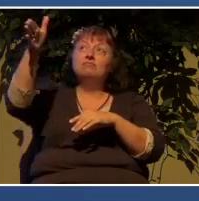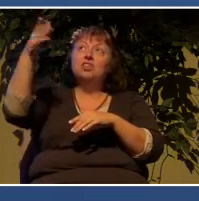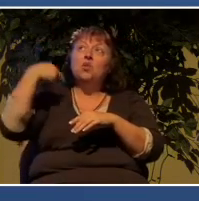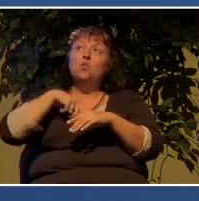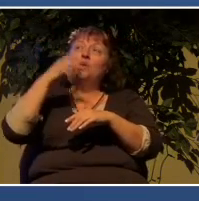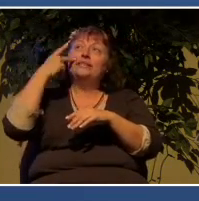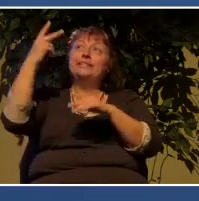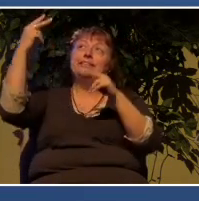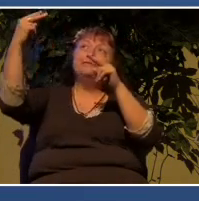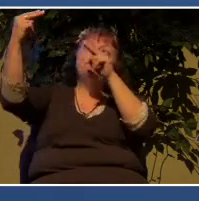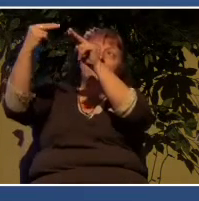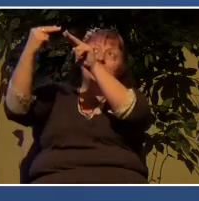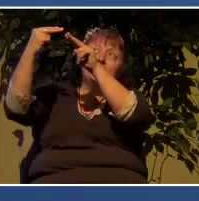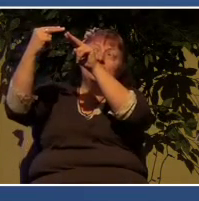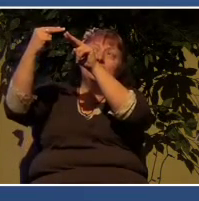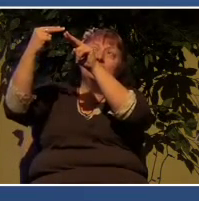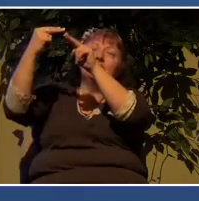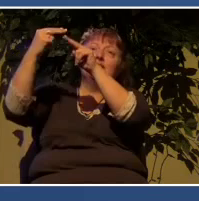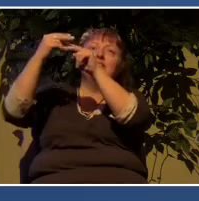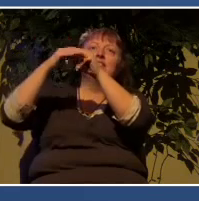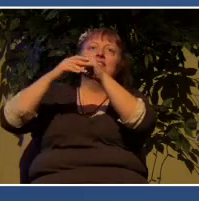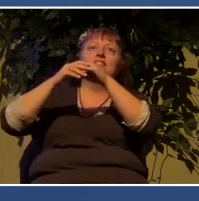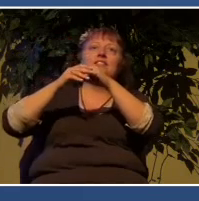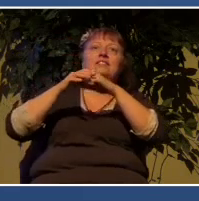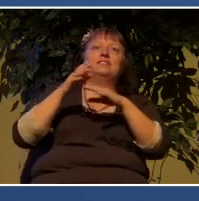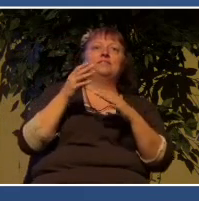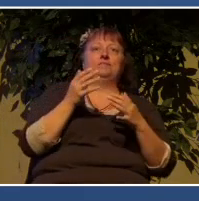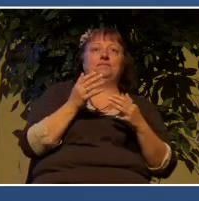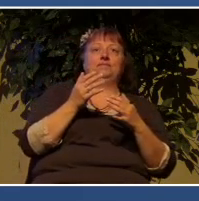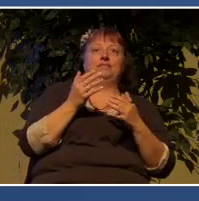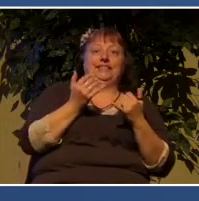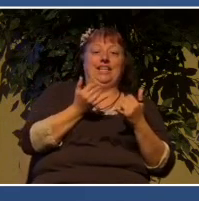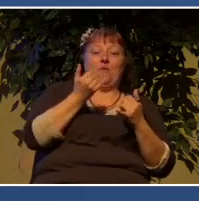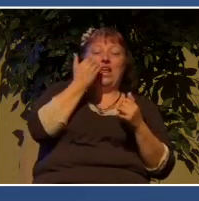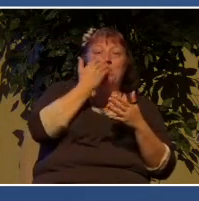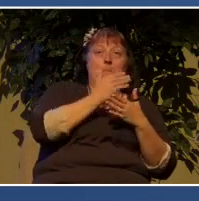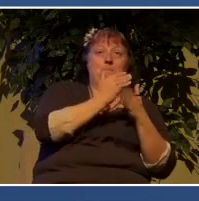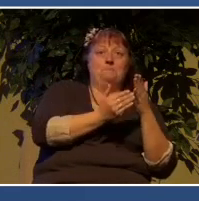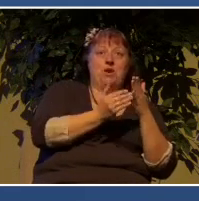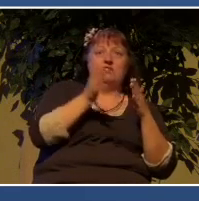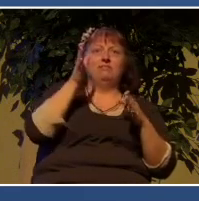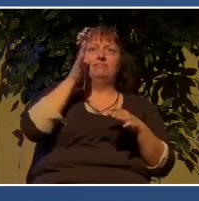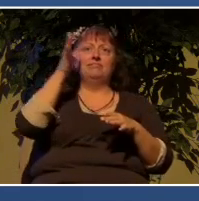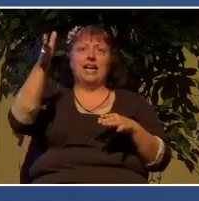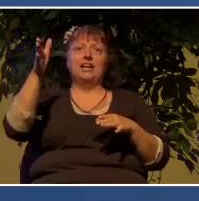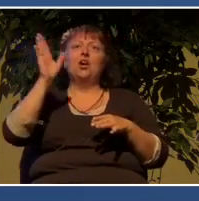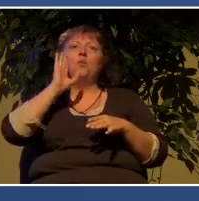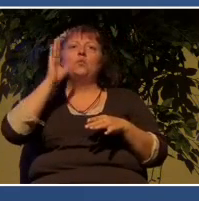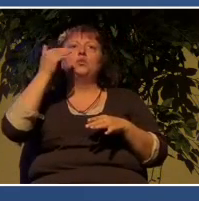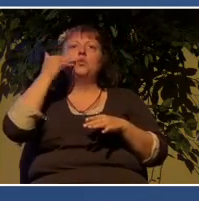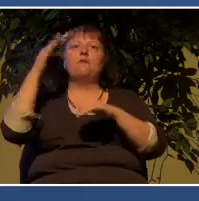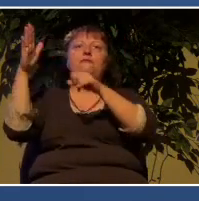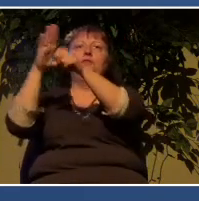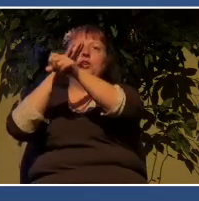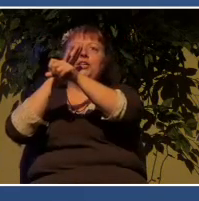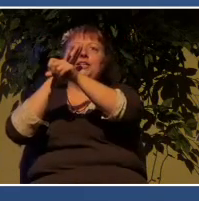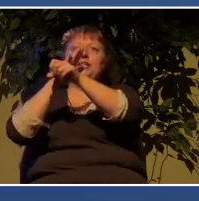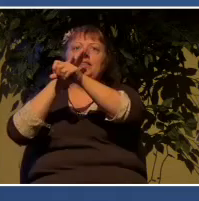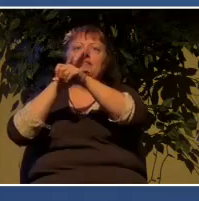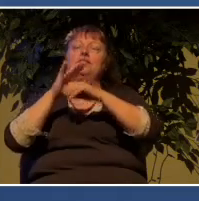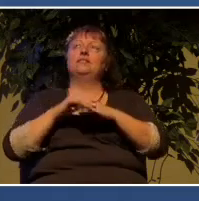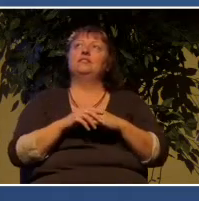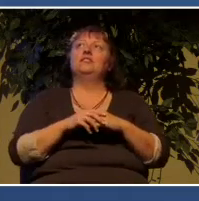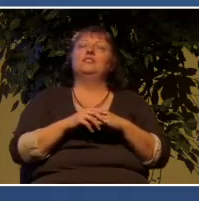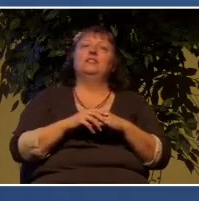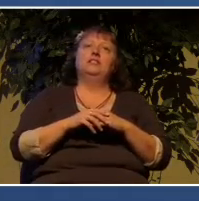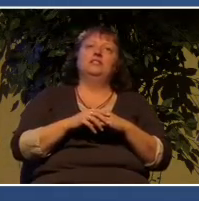know in part, and then I shall know fully, even as I am fully known. Now, we're